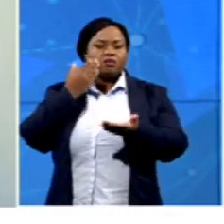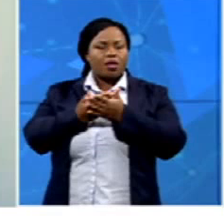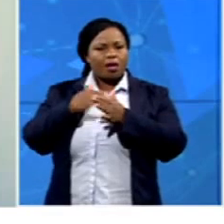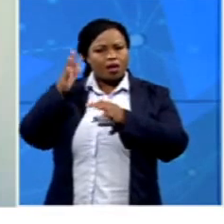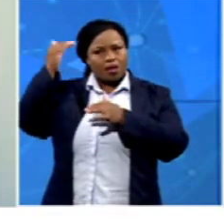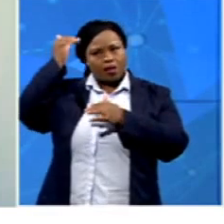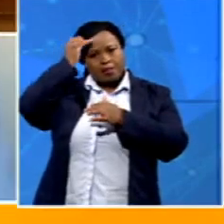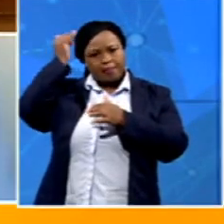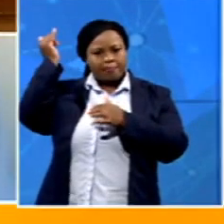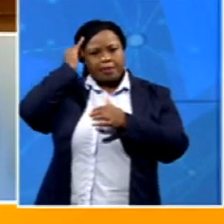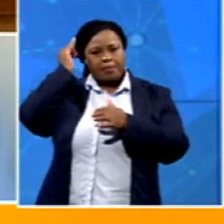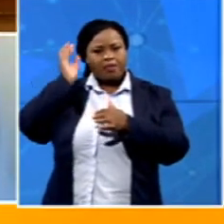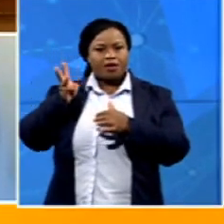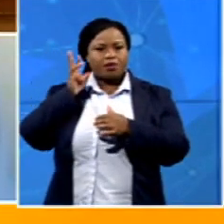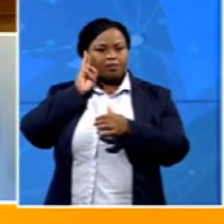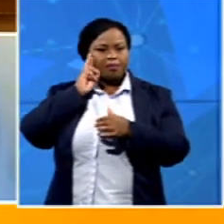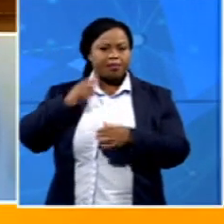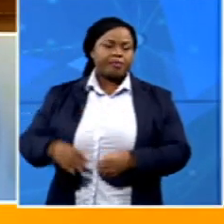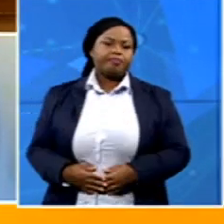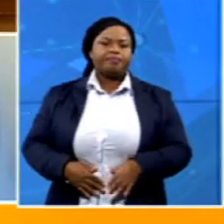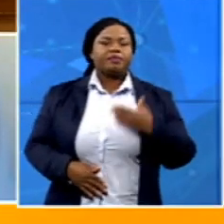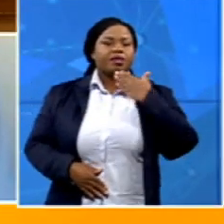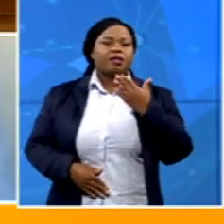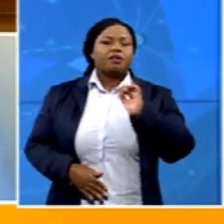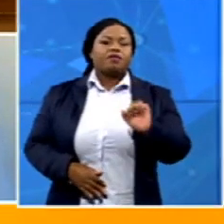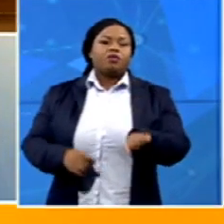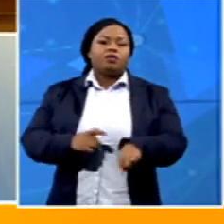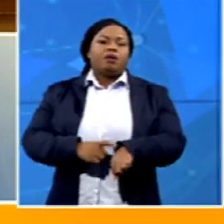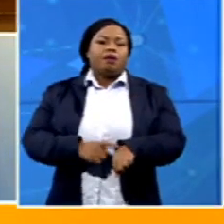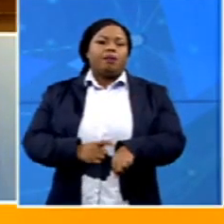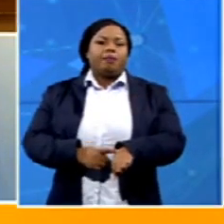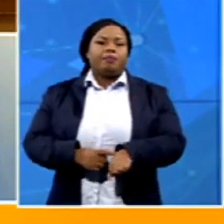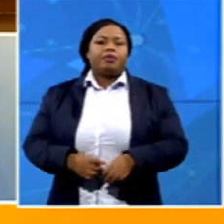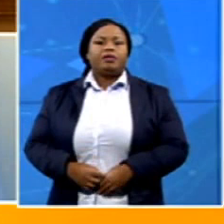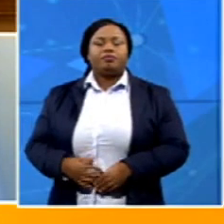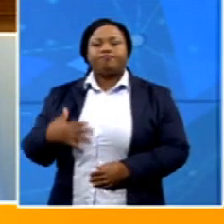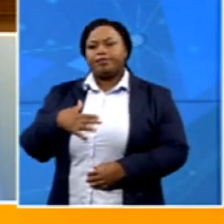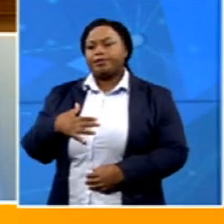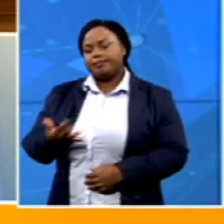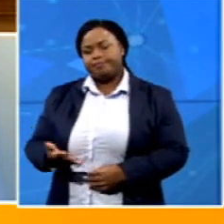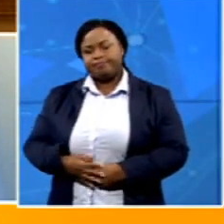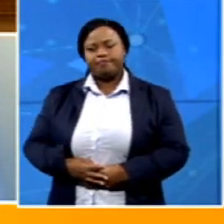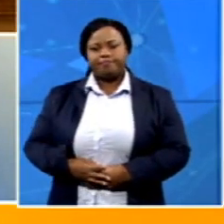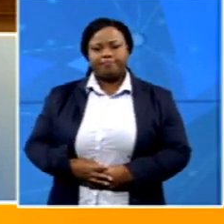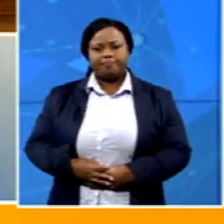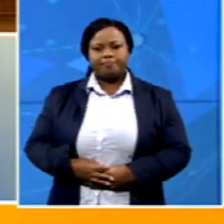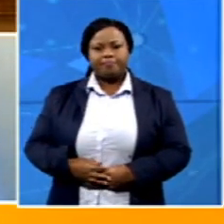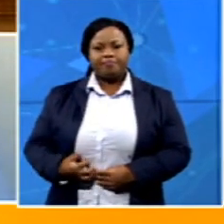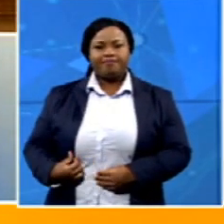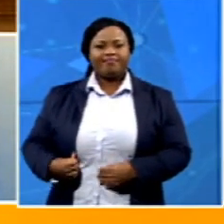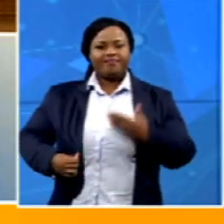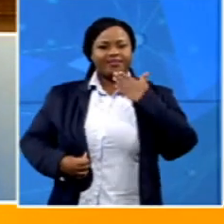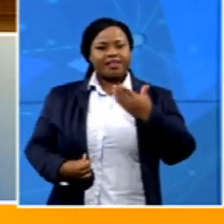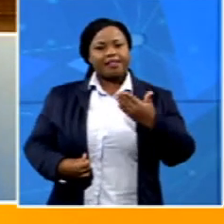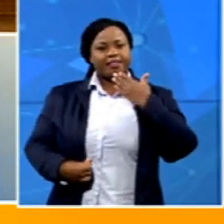brains. All right, Sharon, we appreciate your time. Thank you so much for chatting to us this morning. All right, many thanks